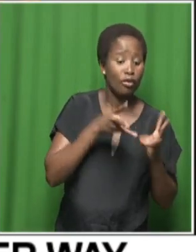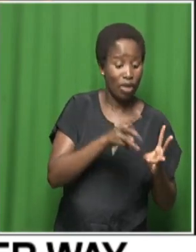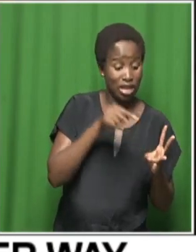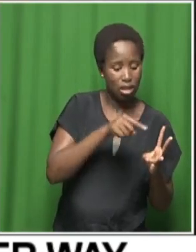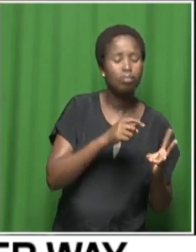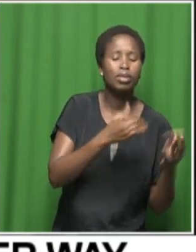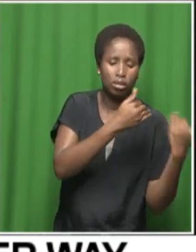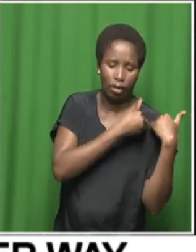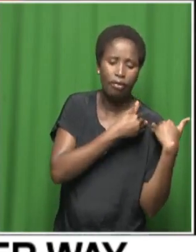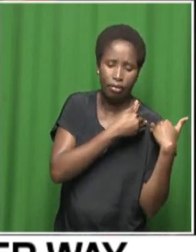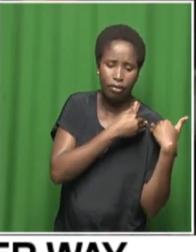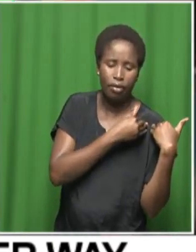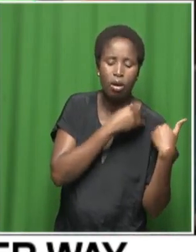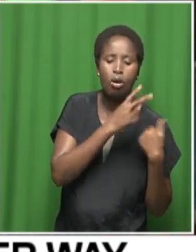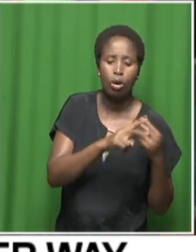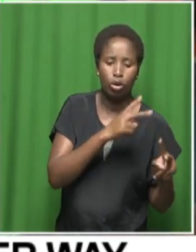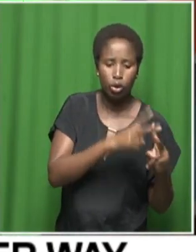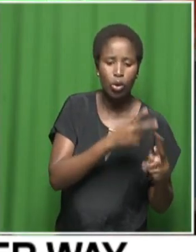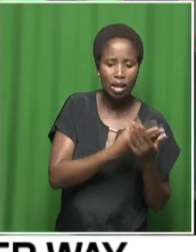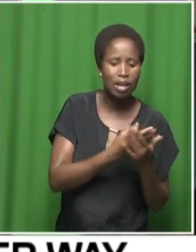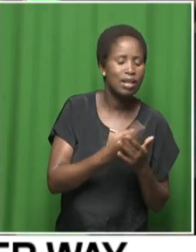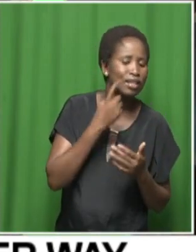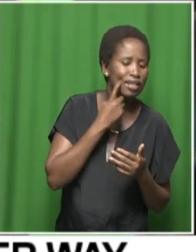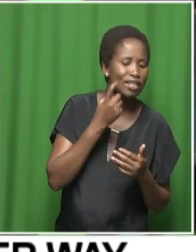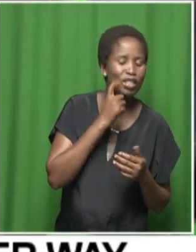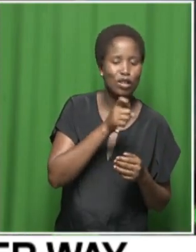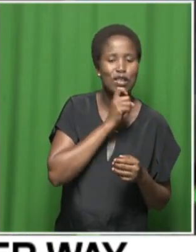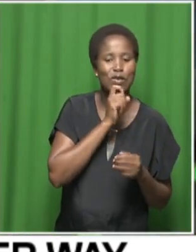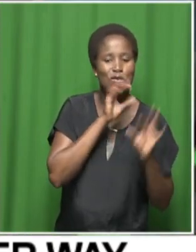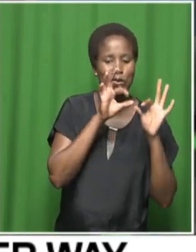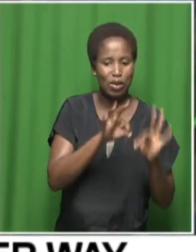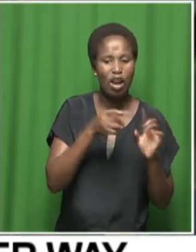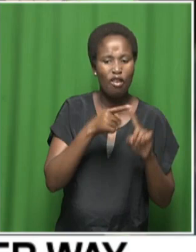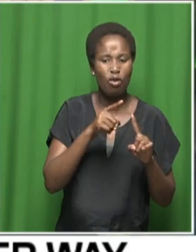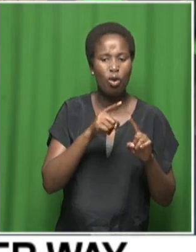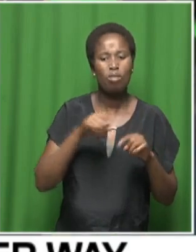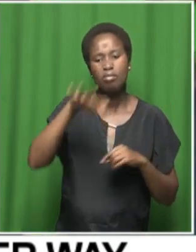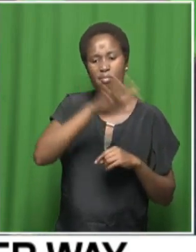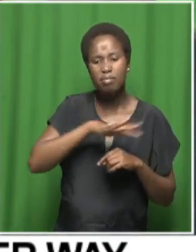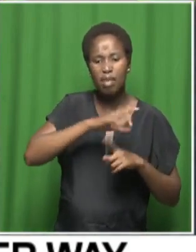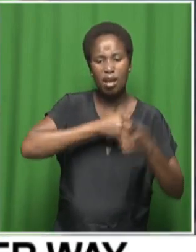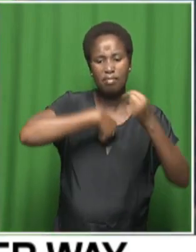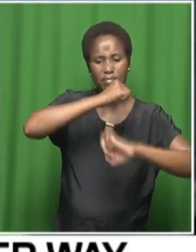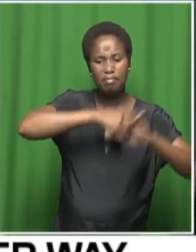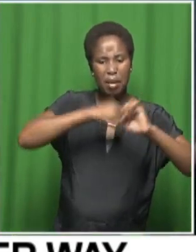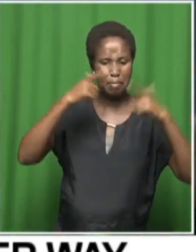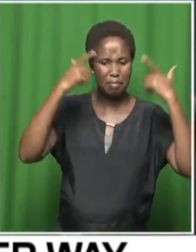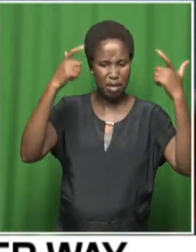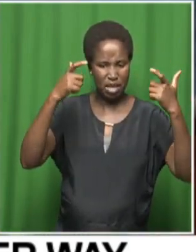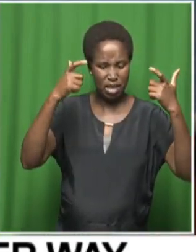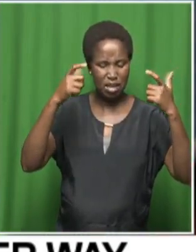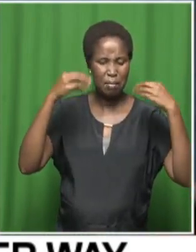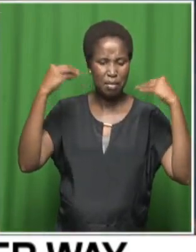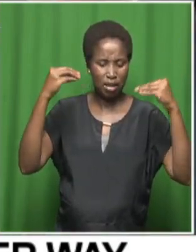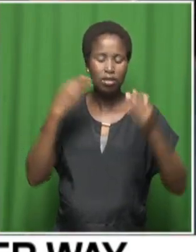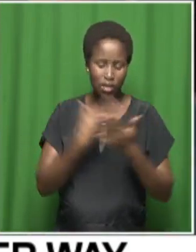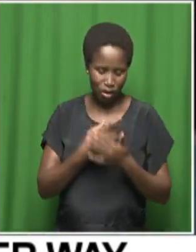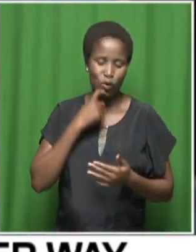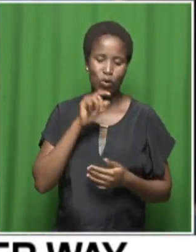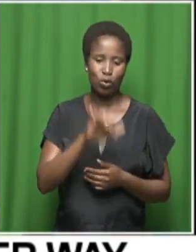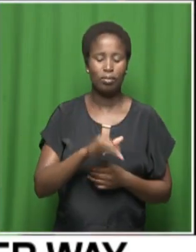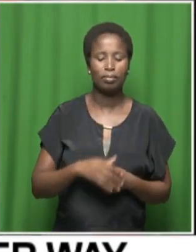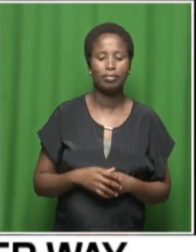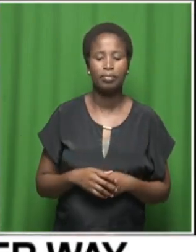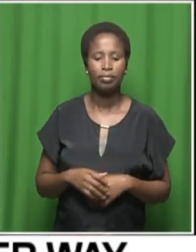and the transportability, for the purpose of using it in the industries as well. So here we are also demonstrating. Okay, so we store it, and then